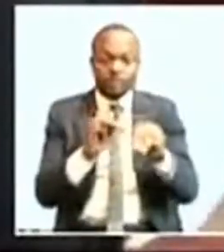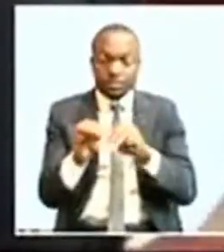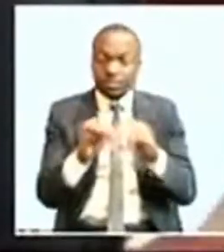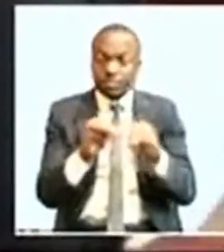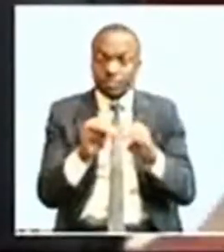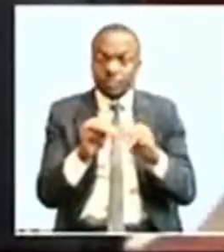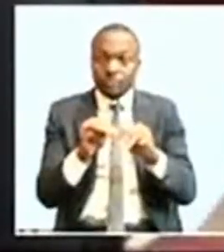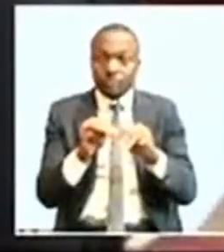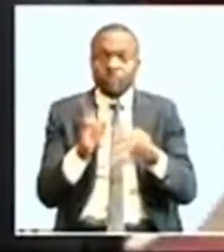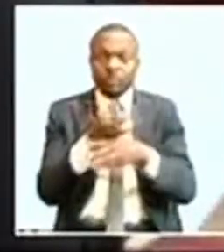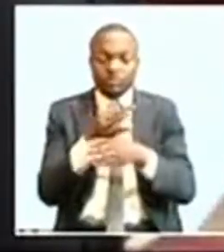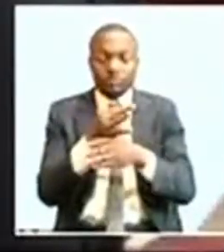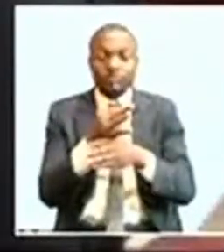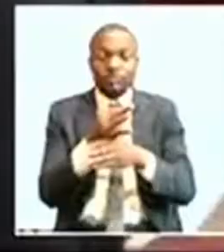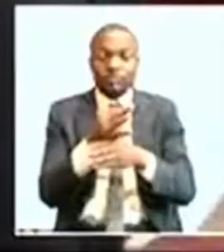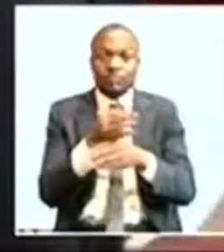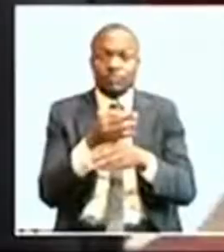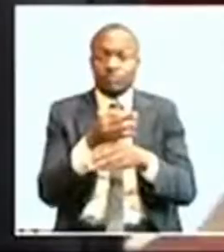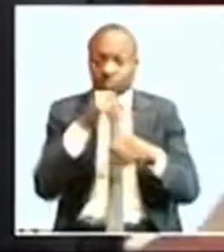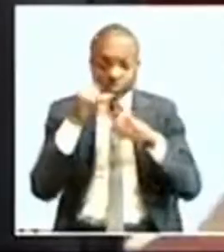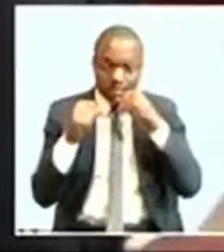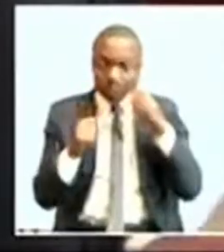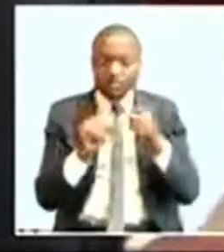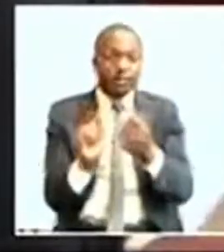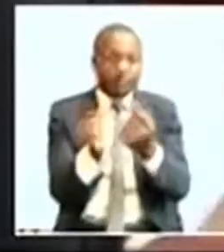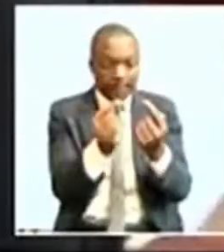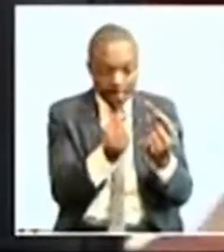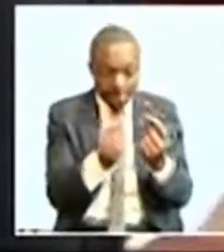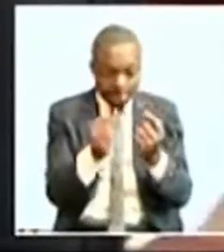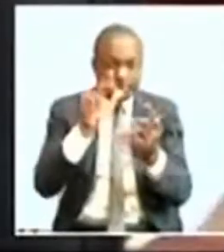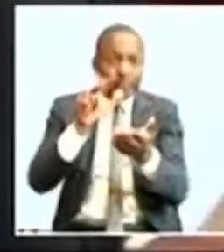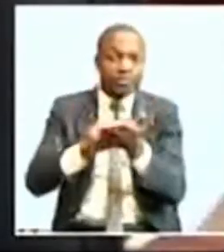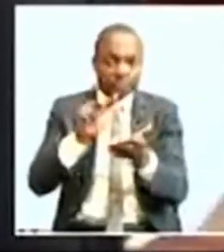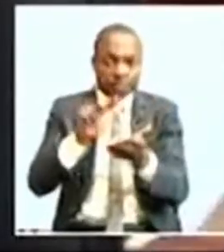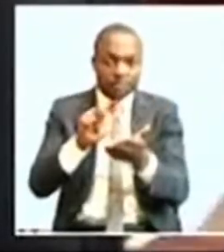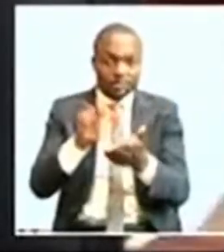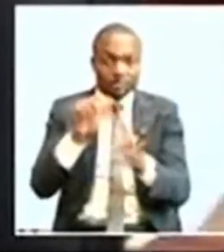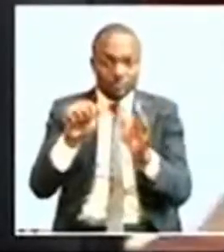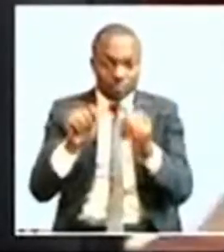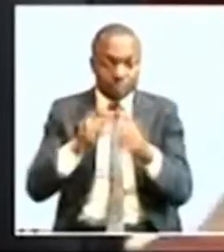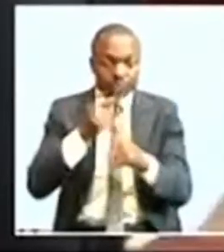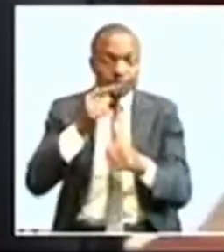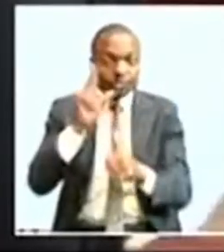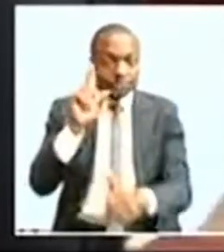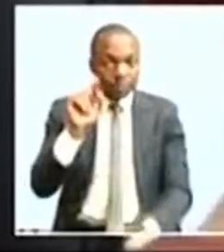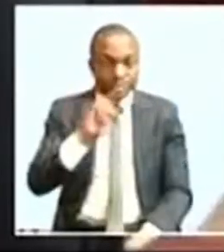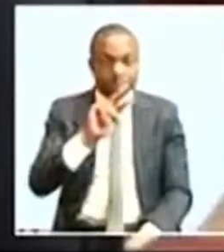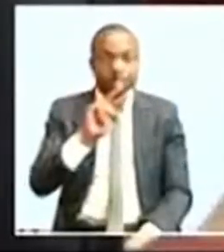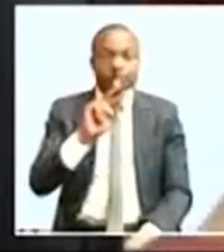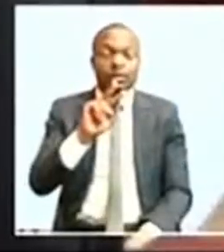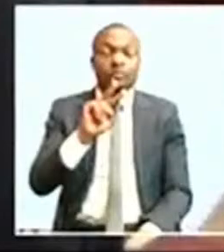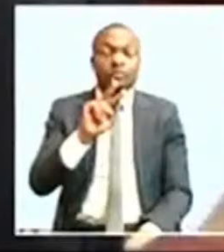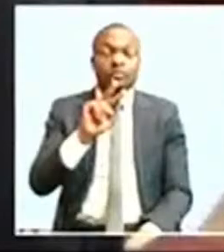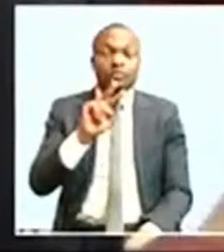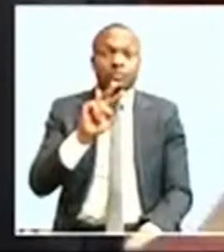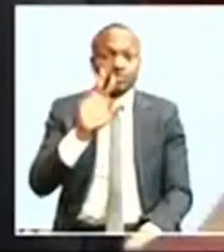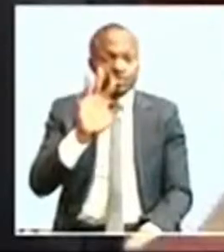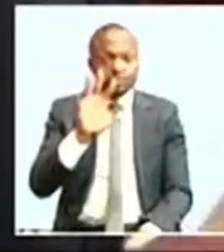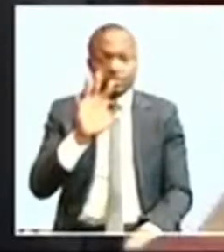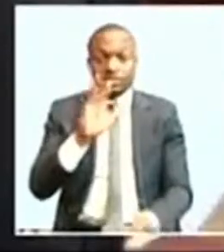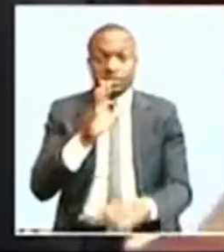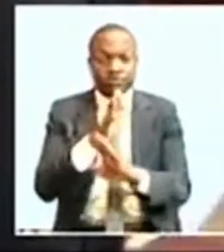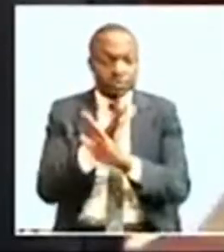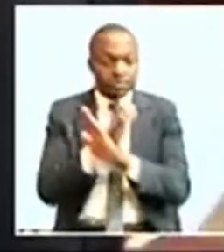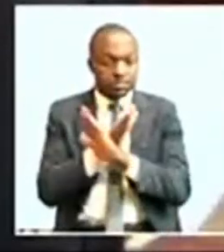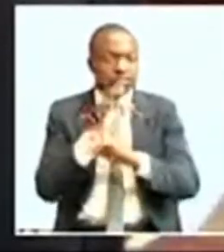aquaculture development. In terms of the status of ratification, as of April 2025, Zambia had not yet deposited its